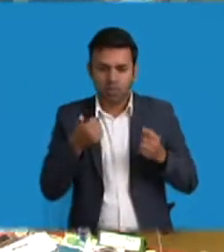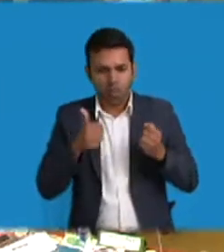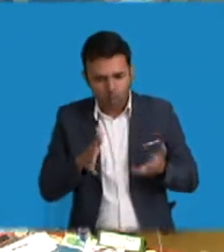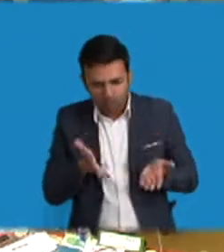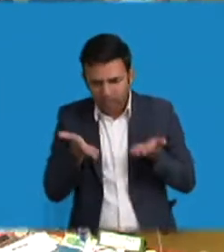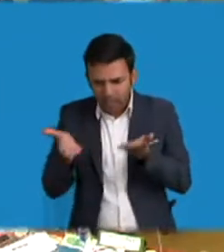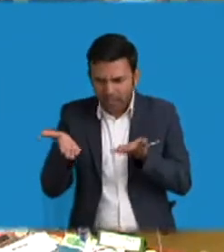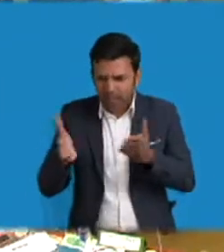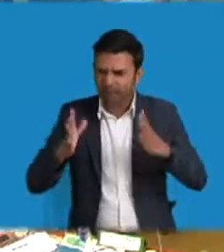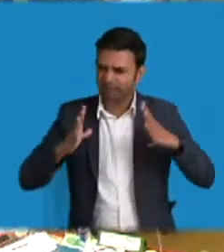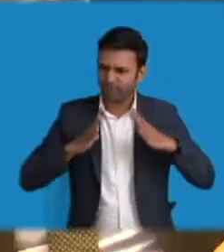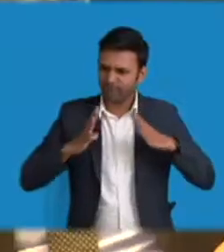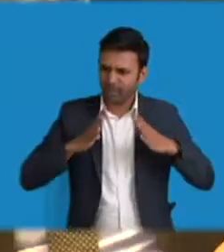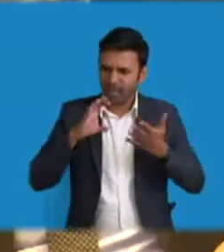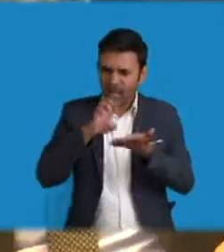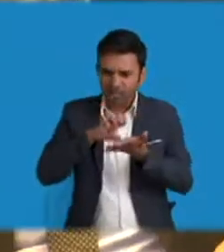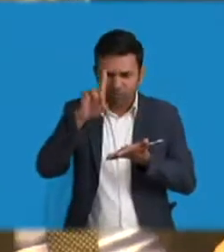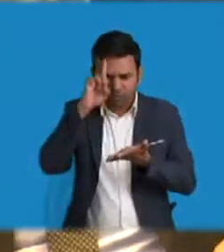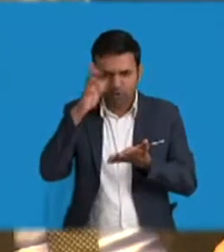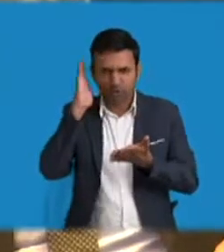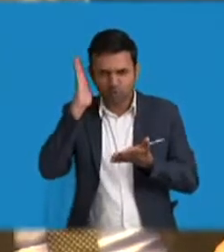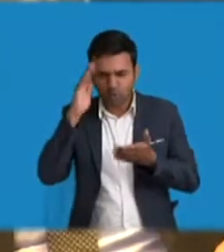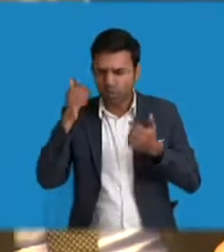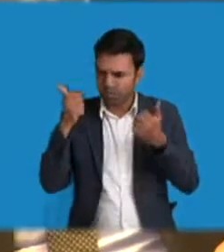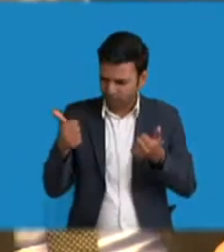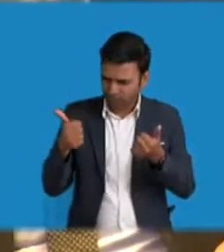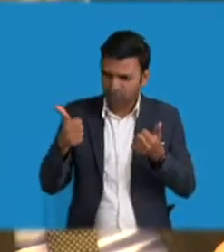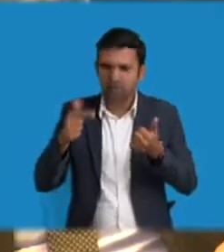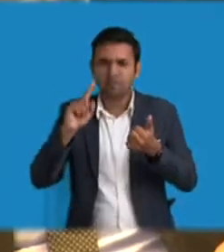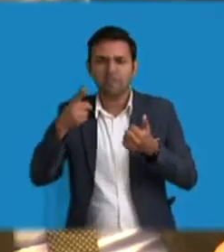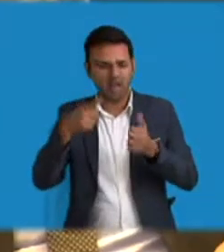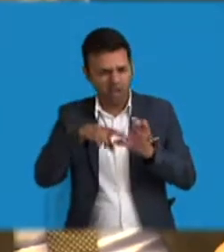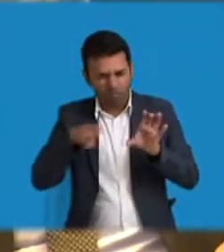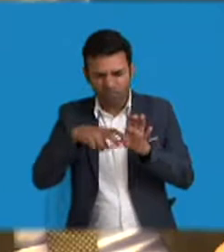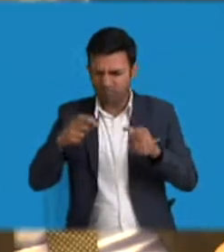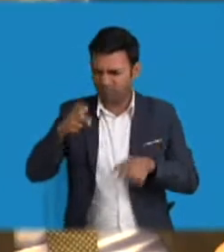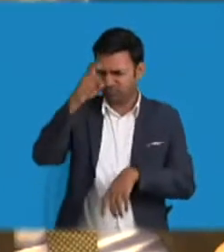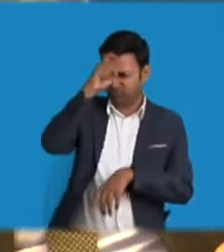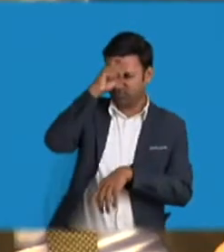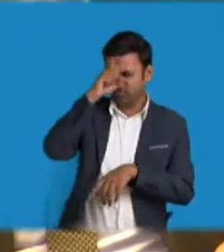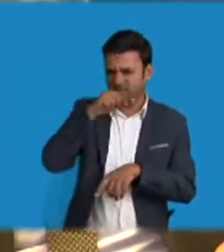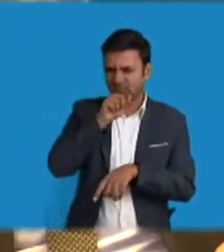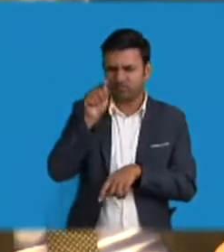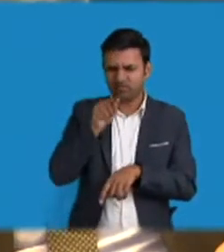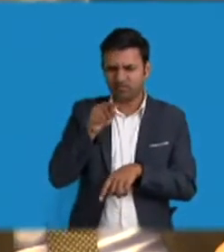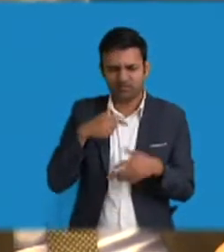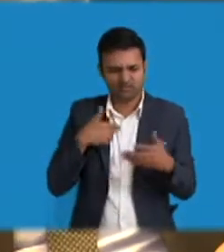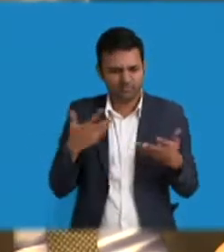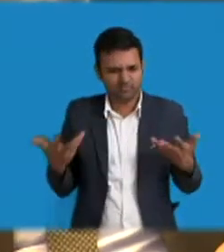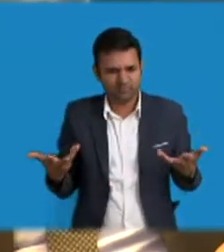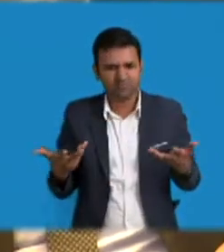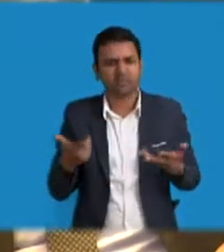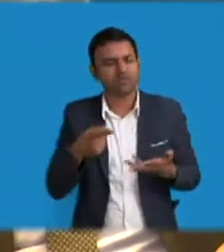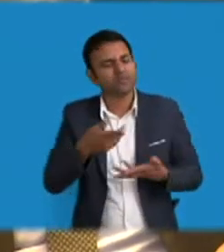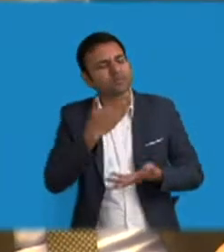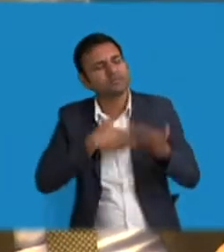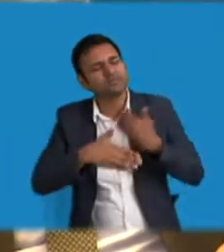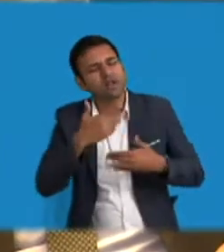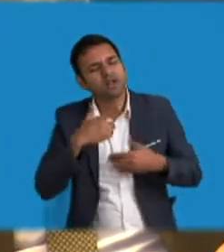had, his ministry has consulted them. Could he advise this House what were the reasons for such a big number?